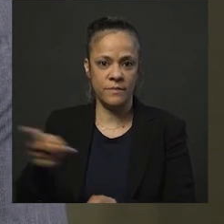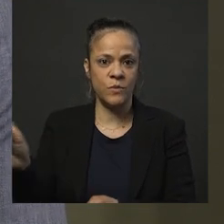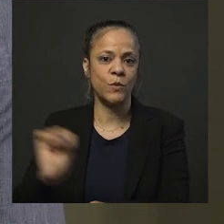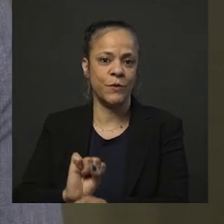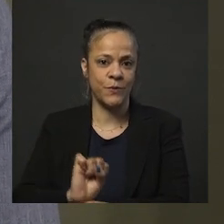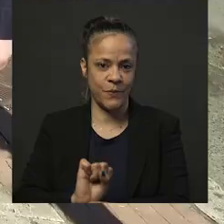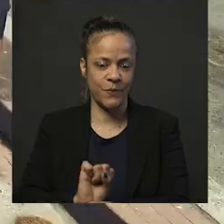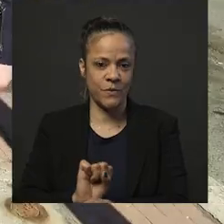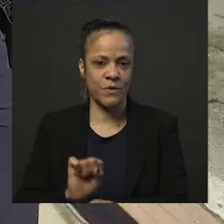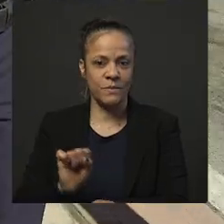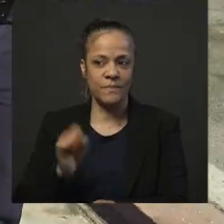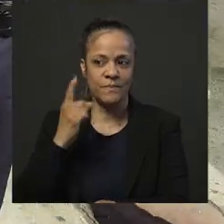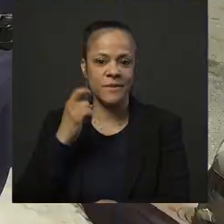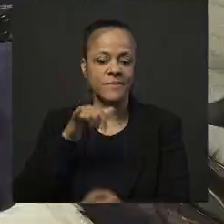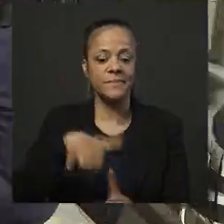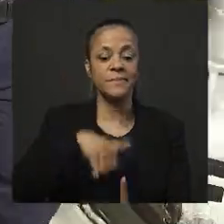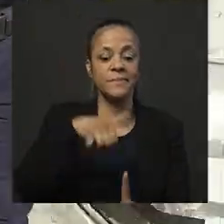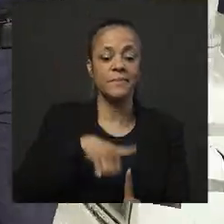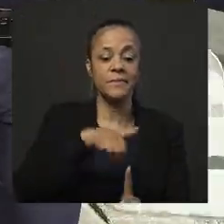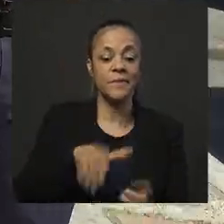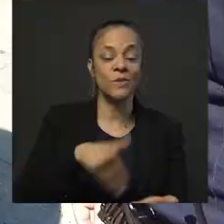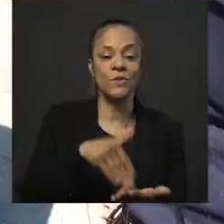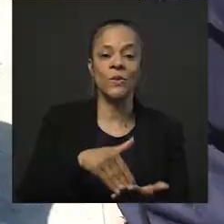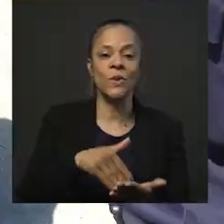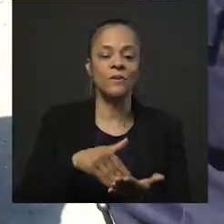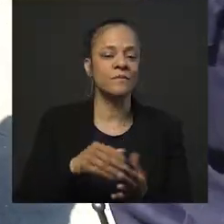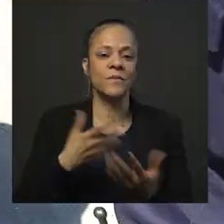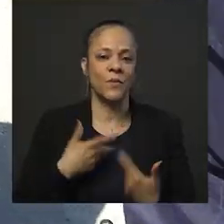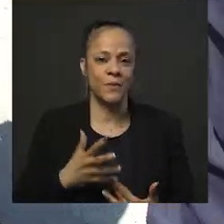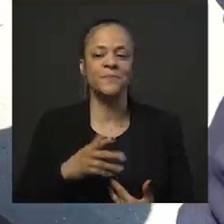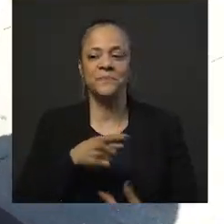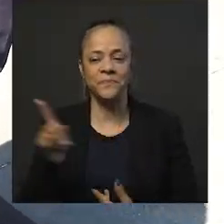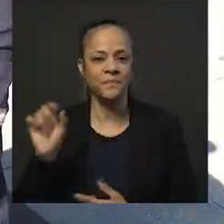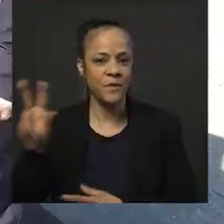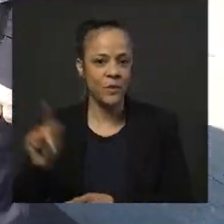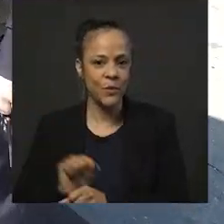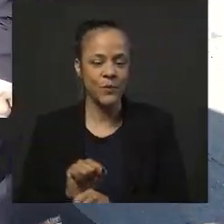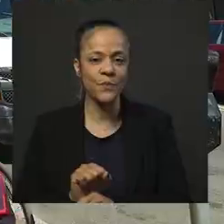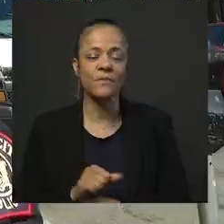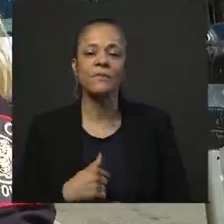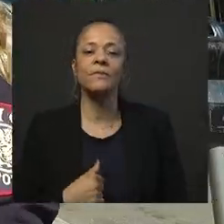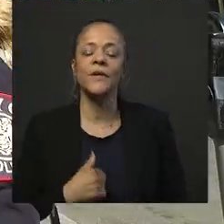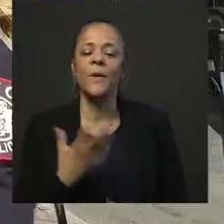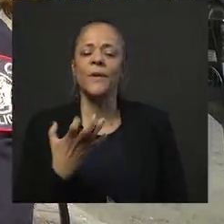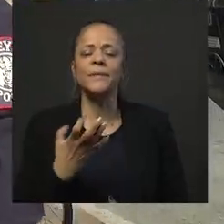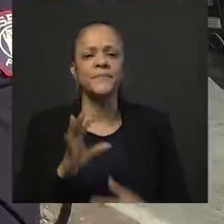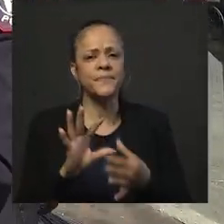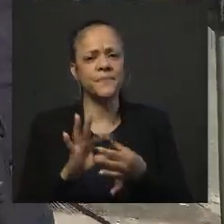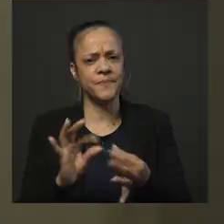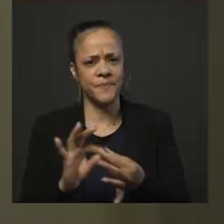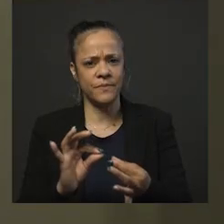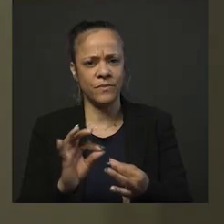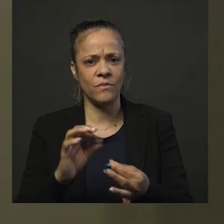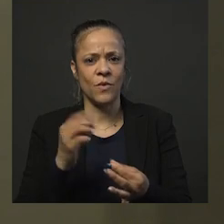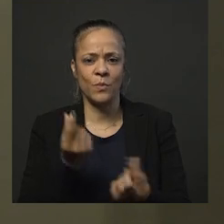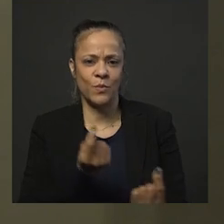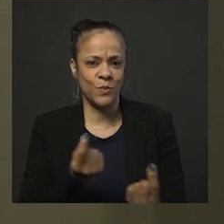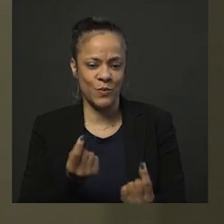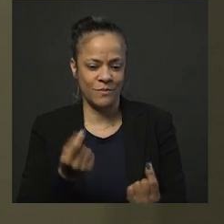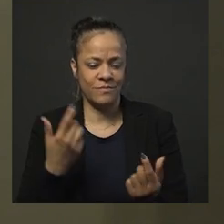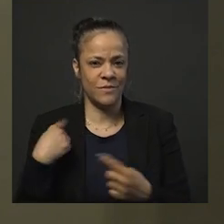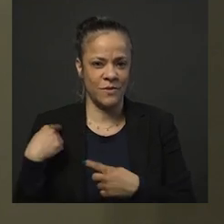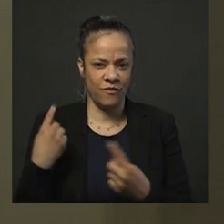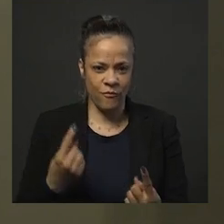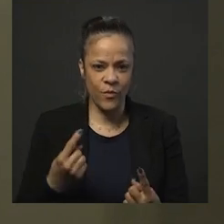return to the street to be able to assist for anything else that's out there for the residents. I just want to share a little bit